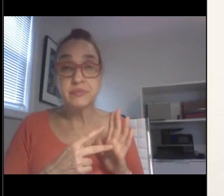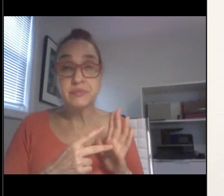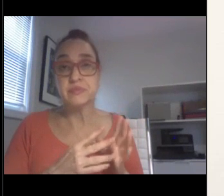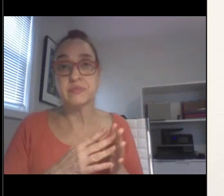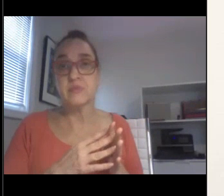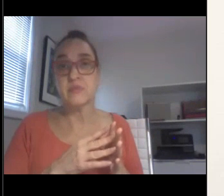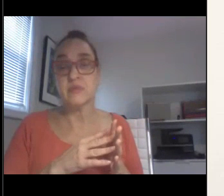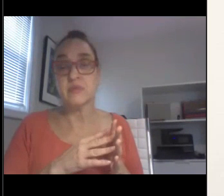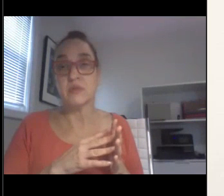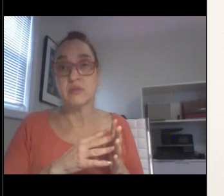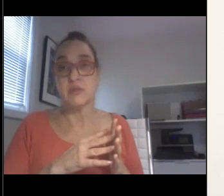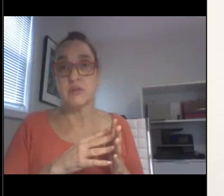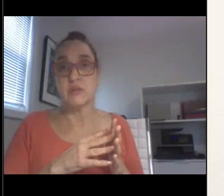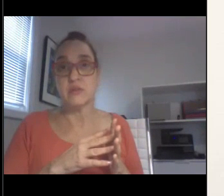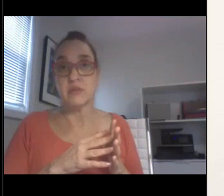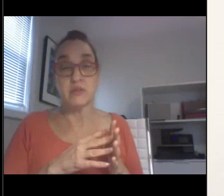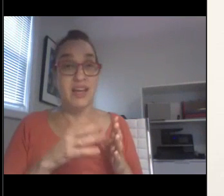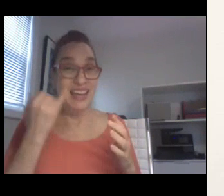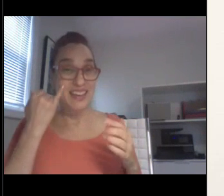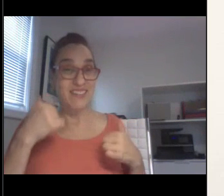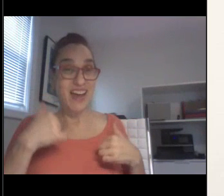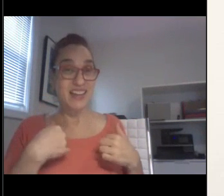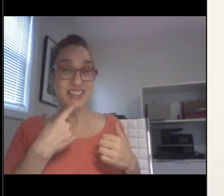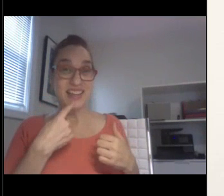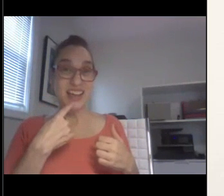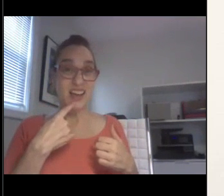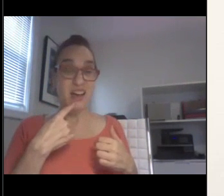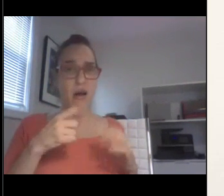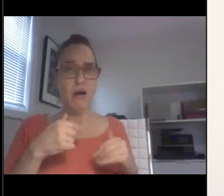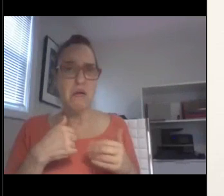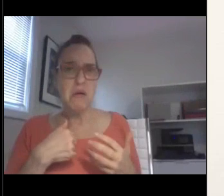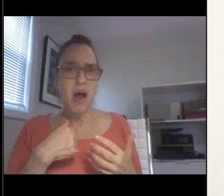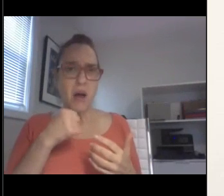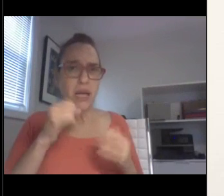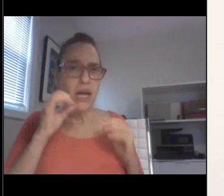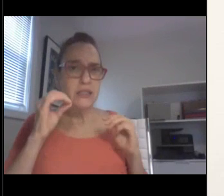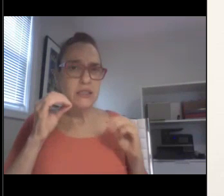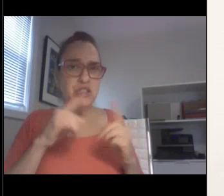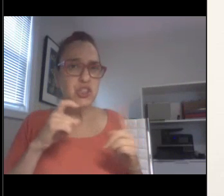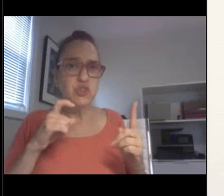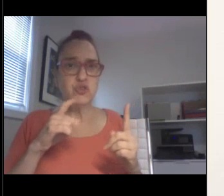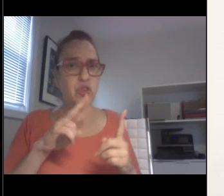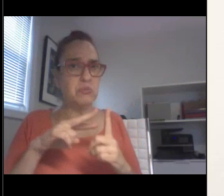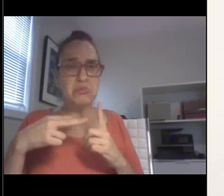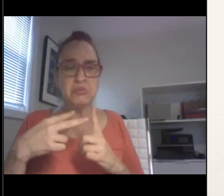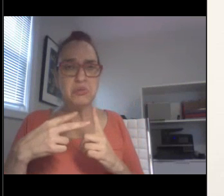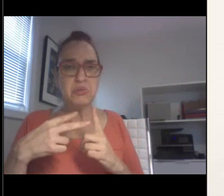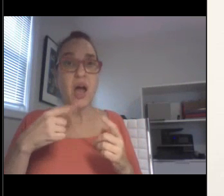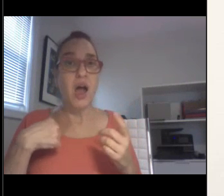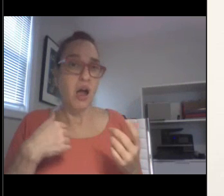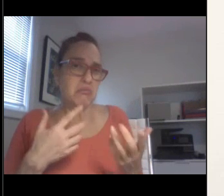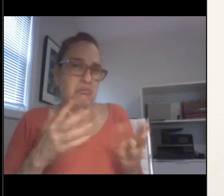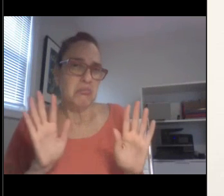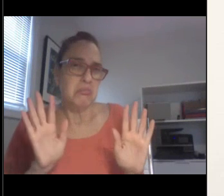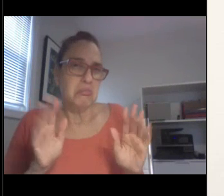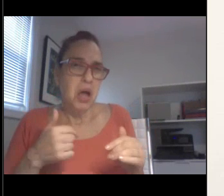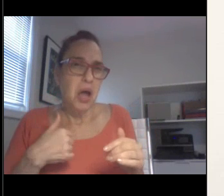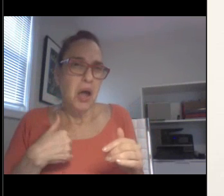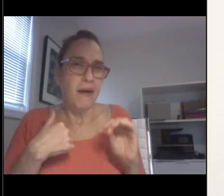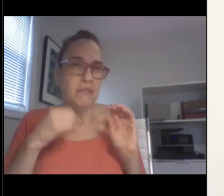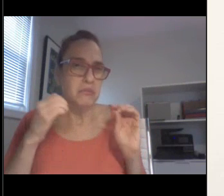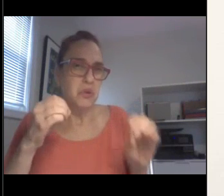pretend to not have a body, to not be teaching from and seeing from somewhere, that you don't have experiences, and